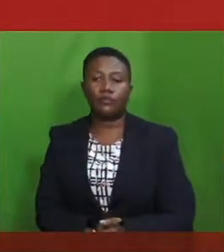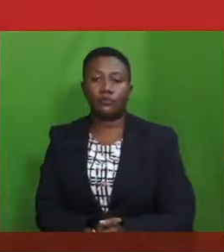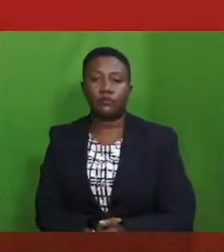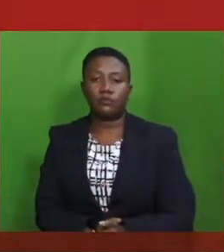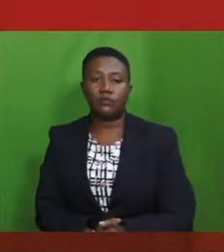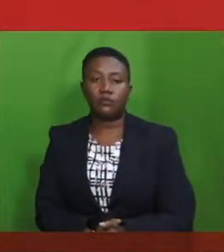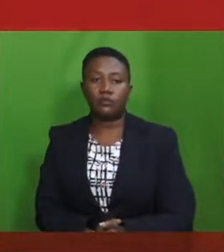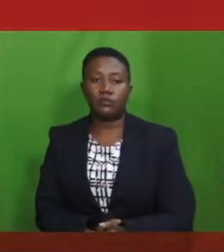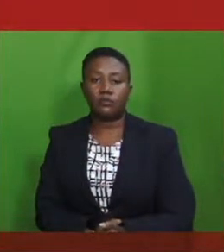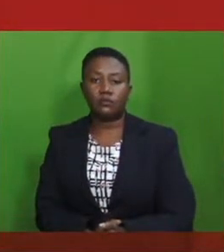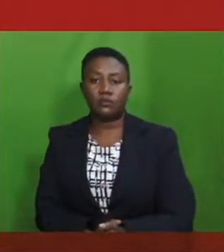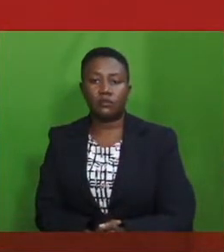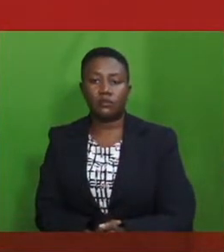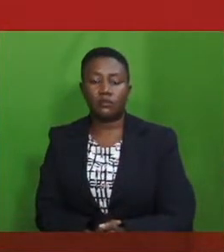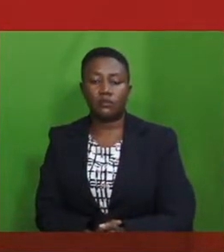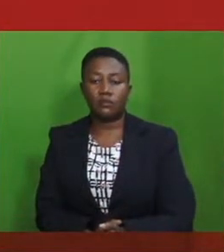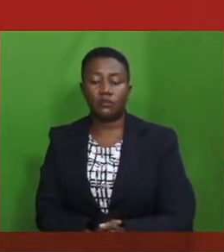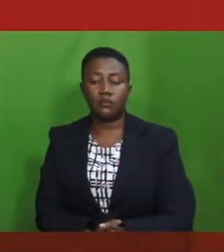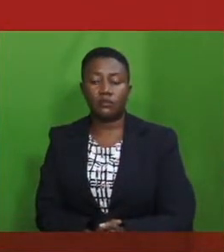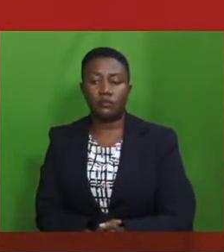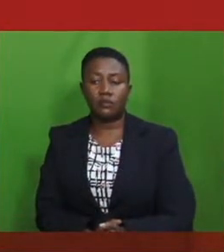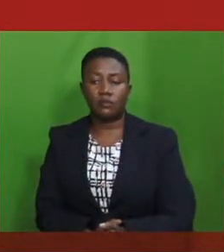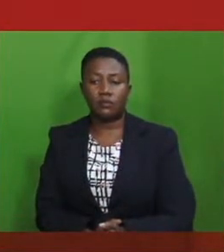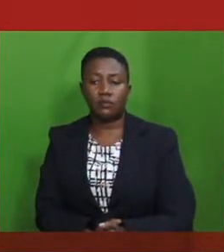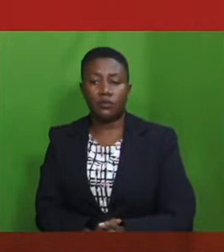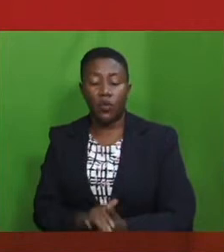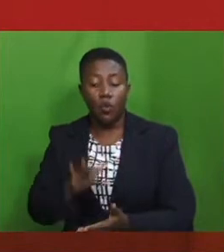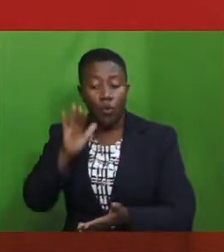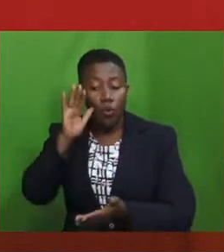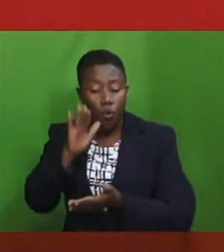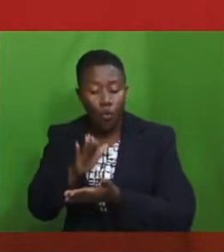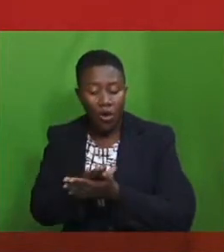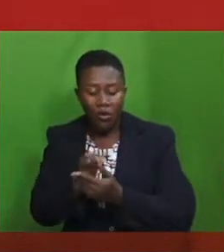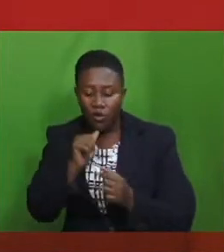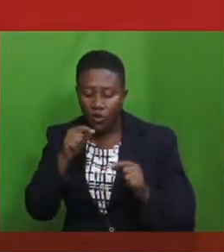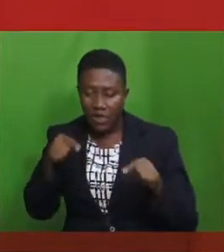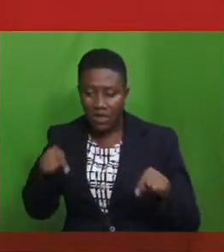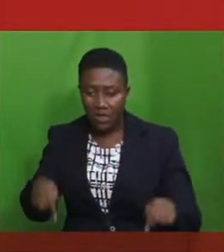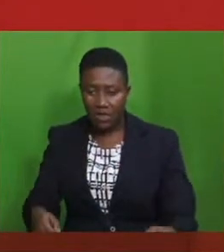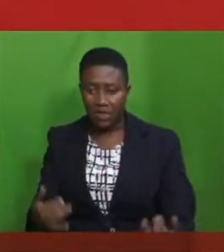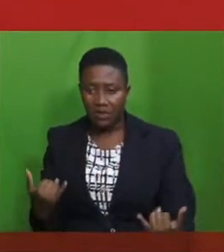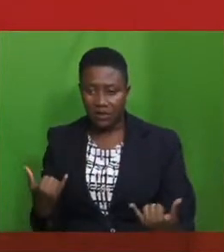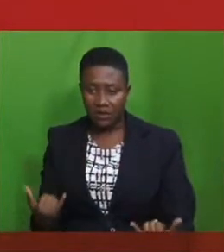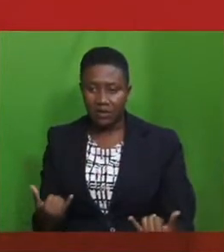the wife is not here in the chamber.